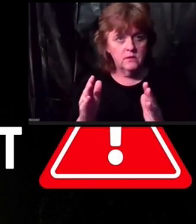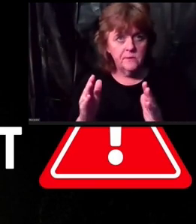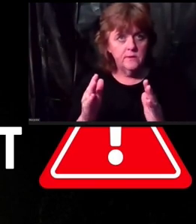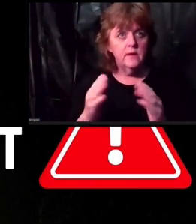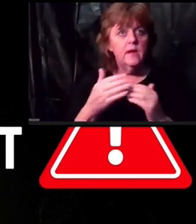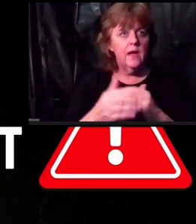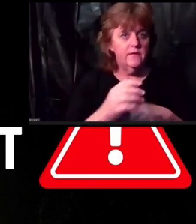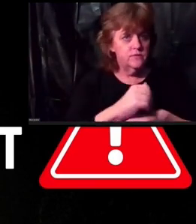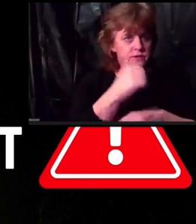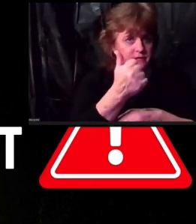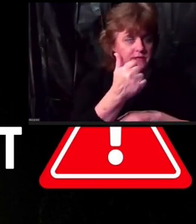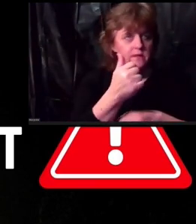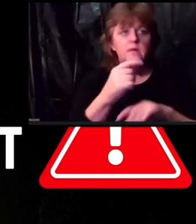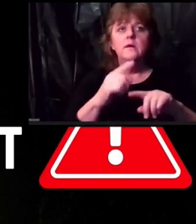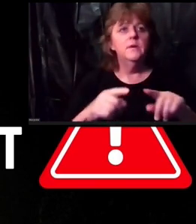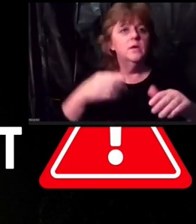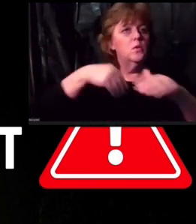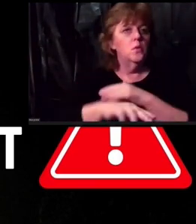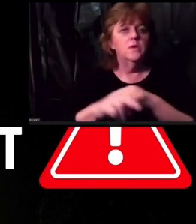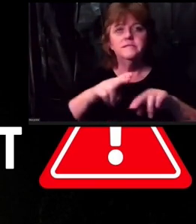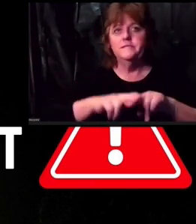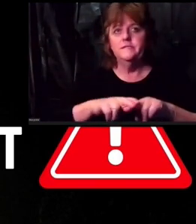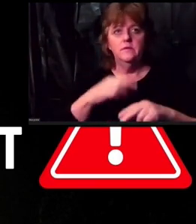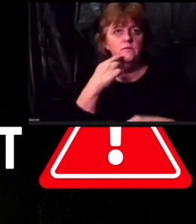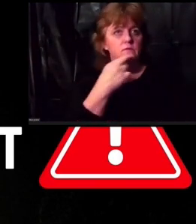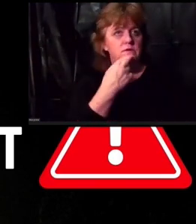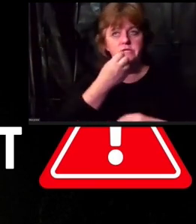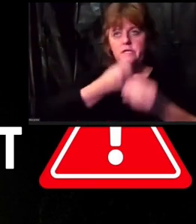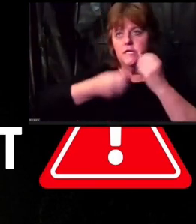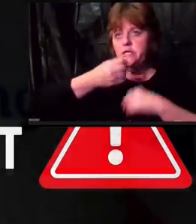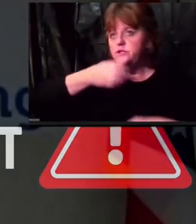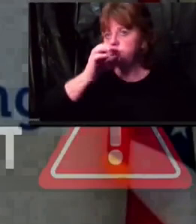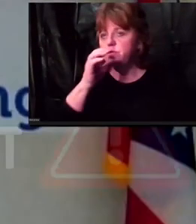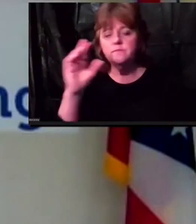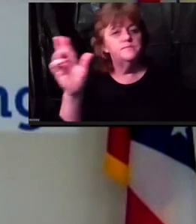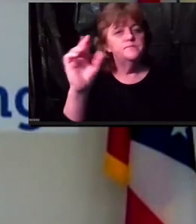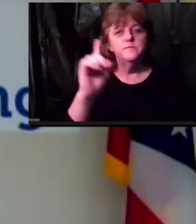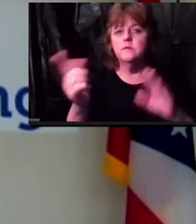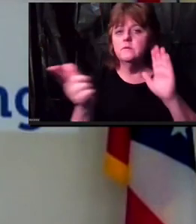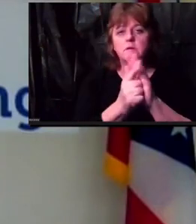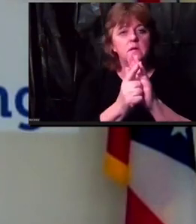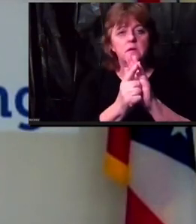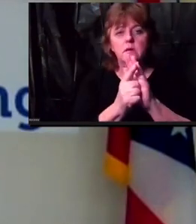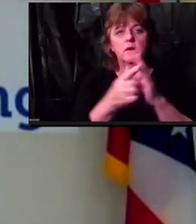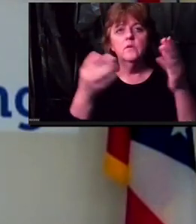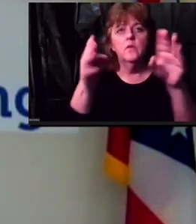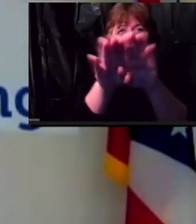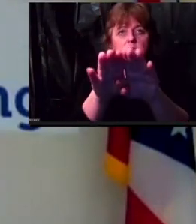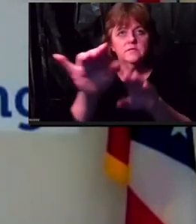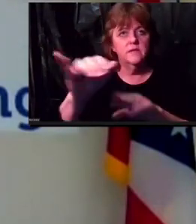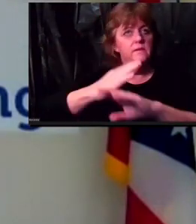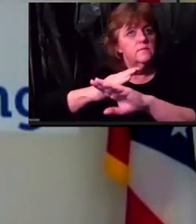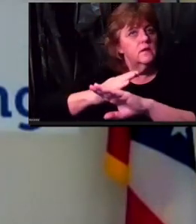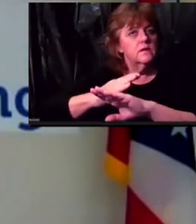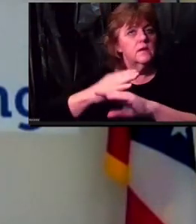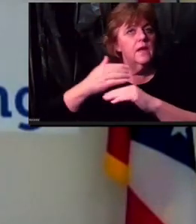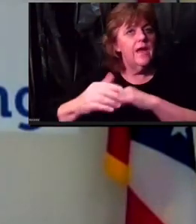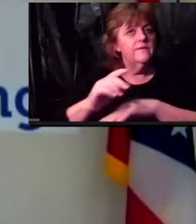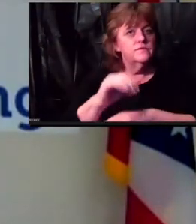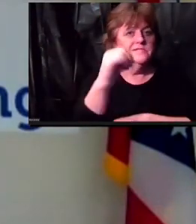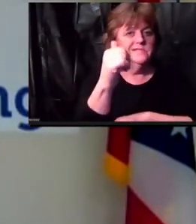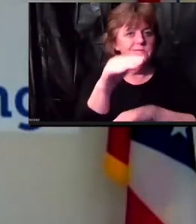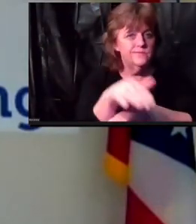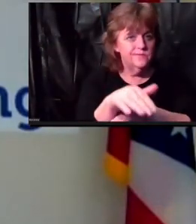after that time, but serving food and drinks in person is explicitly prohibited after 10 p.m. This